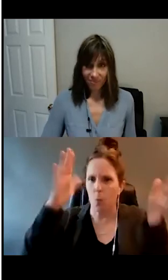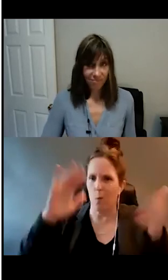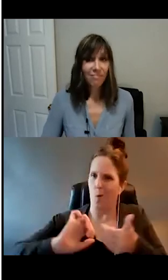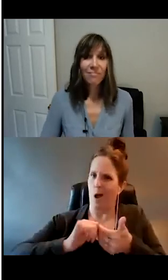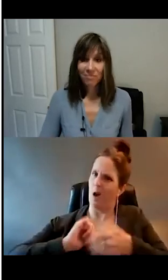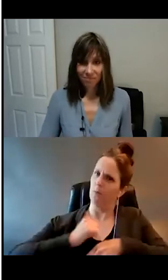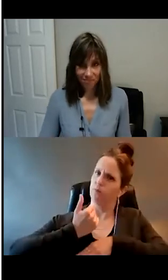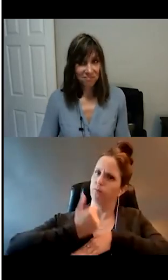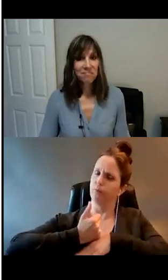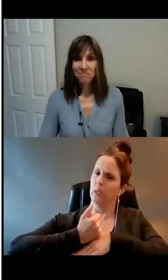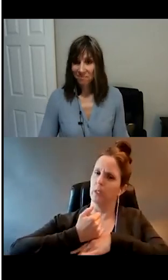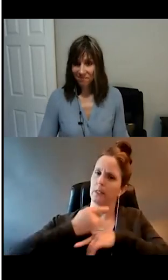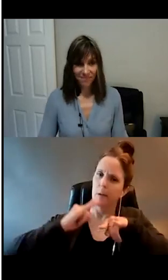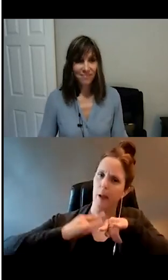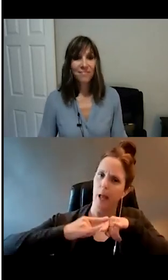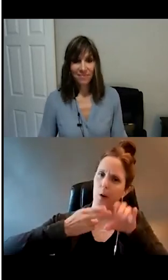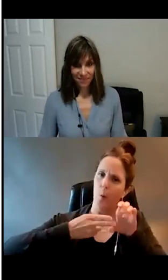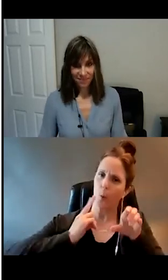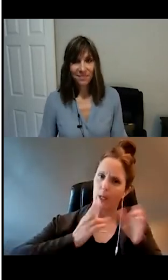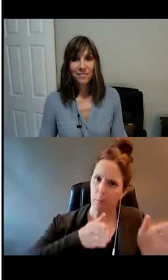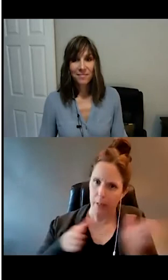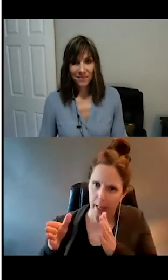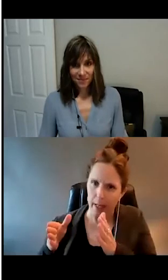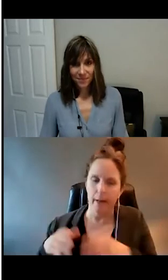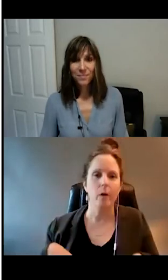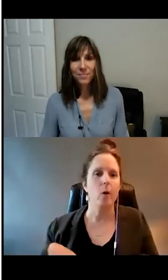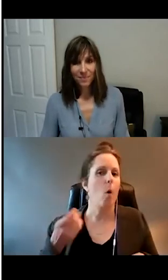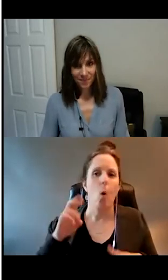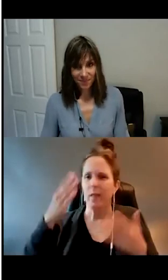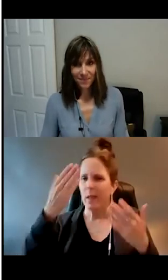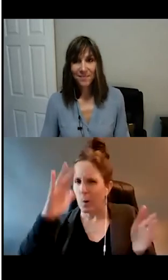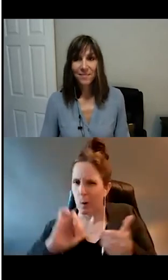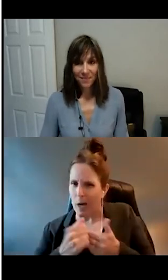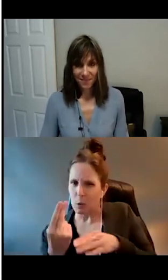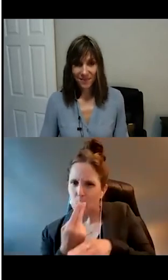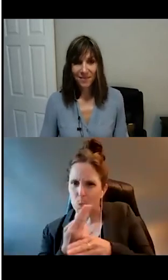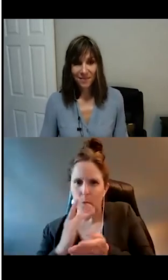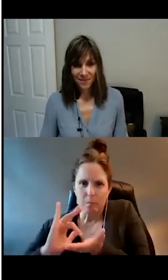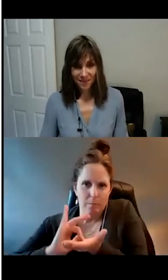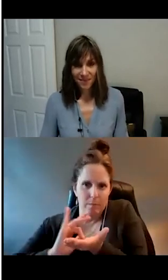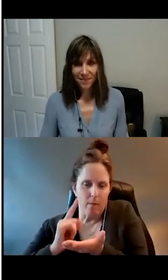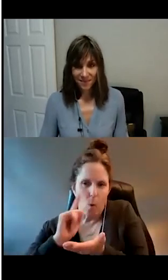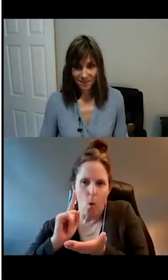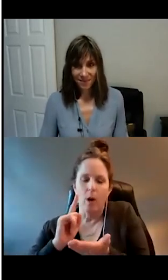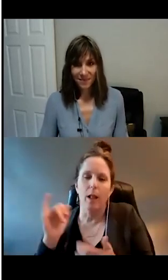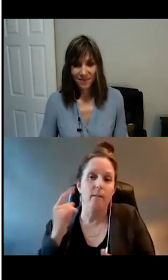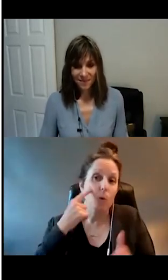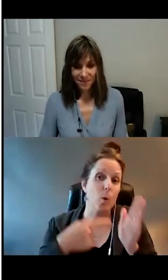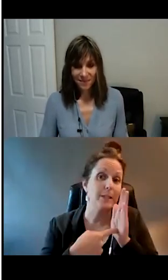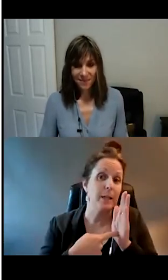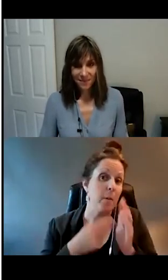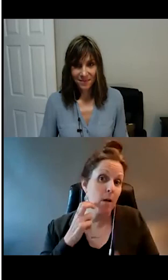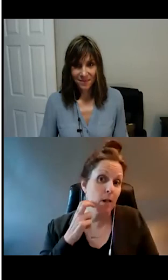how to properly use the medications for tobacco cessation. For example, you don't chew nicotine gum